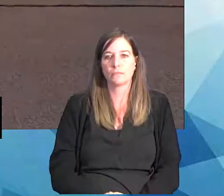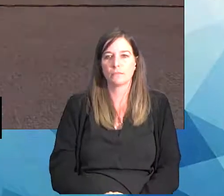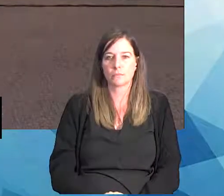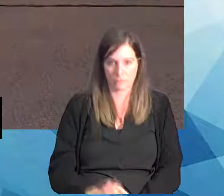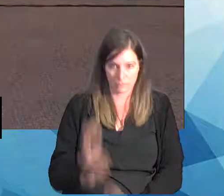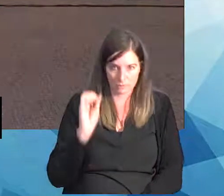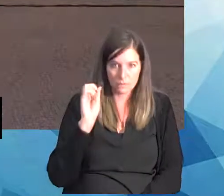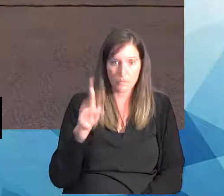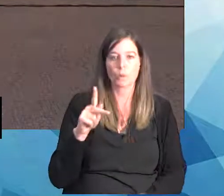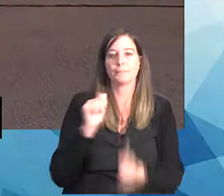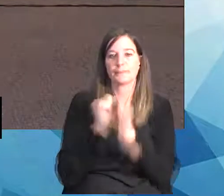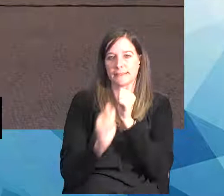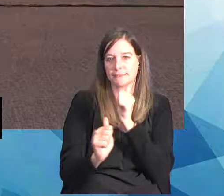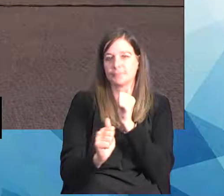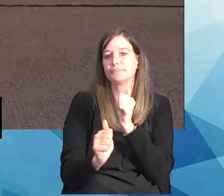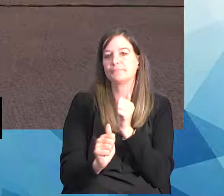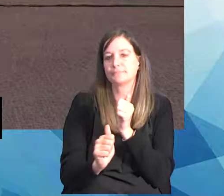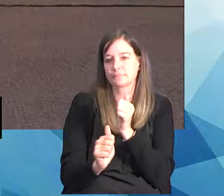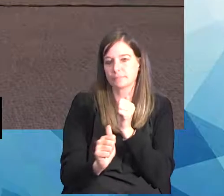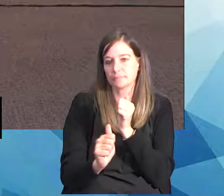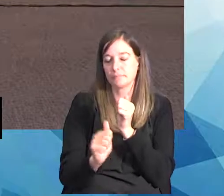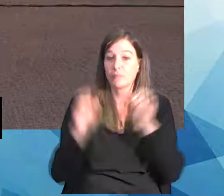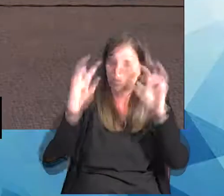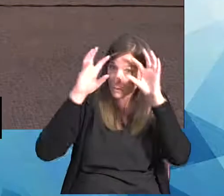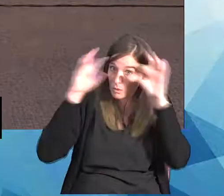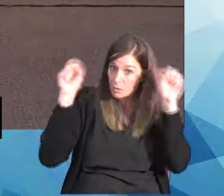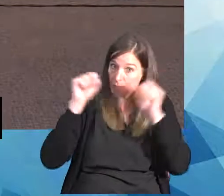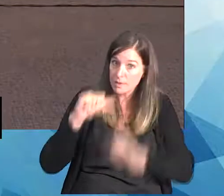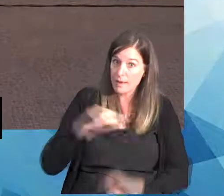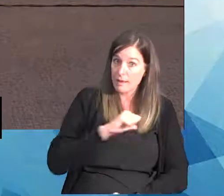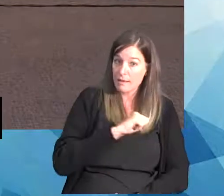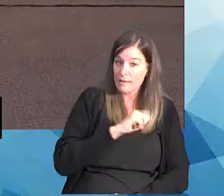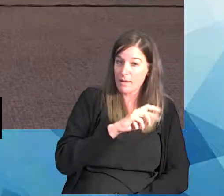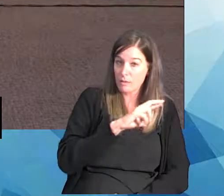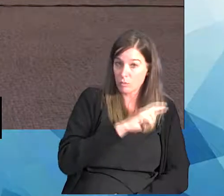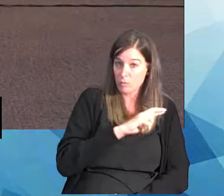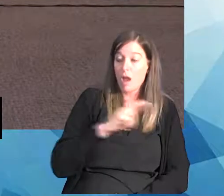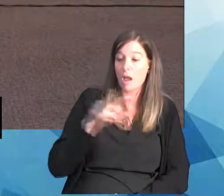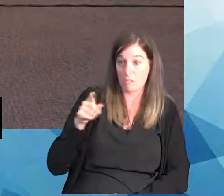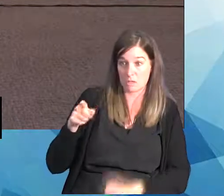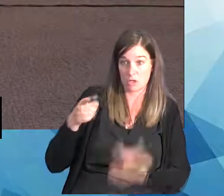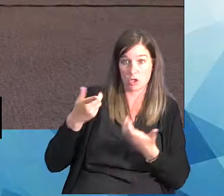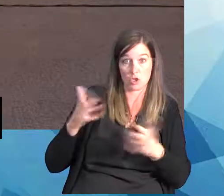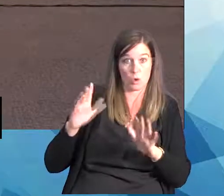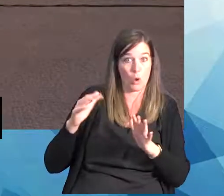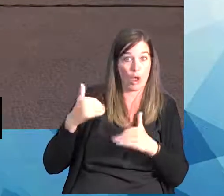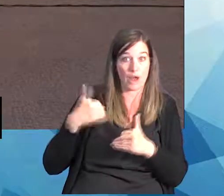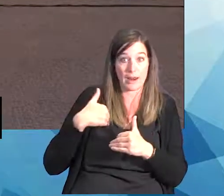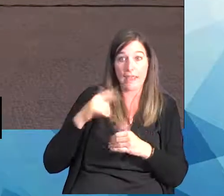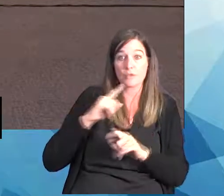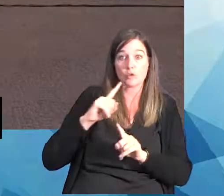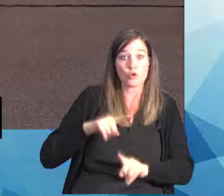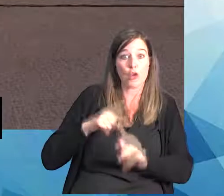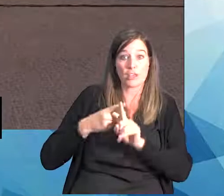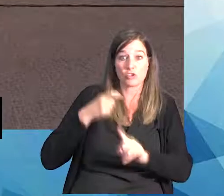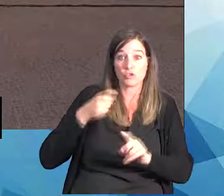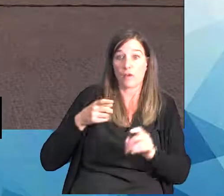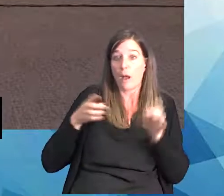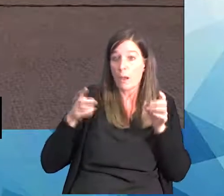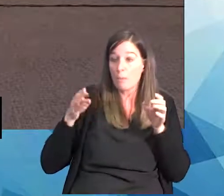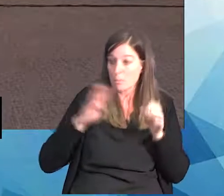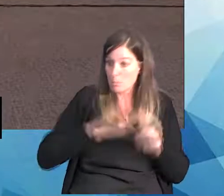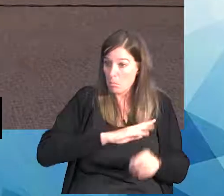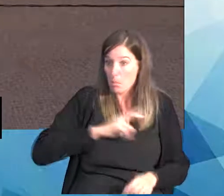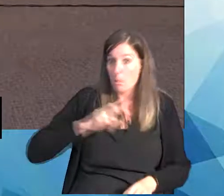Okay, the motion carries. Superintendent Reichman, I think you have the direction from the board that you need and that you've asked for in this item, and we